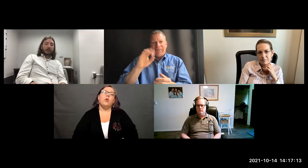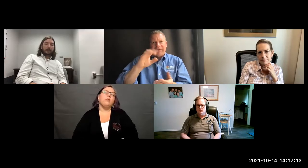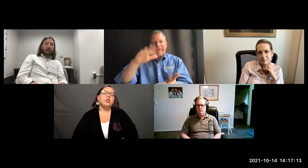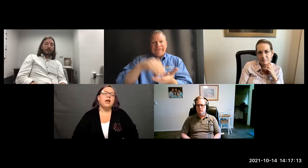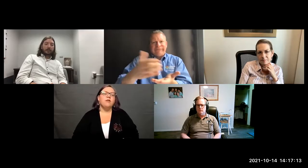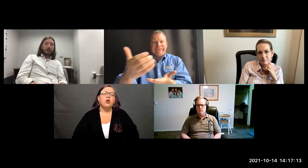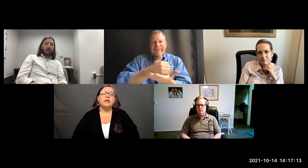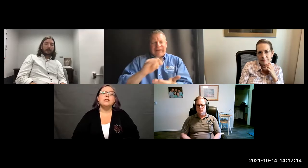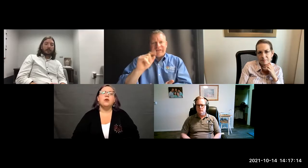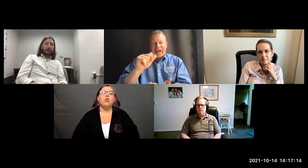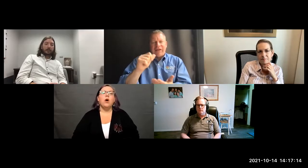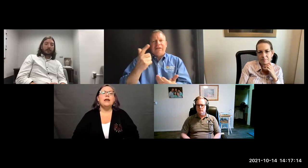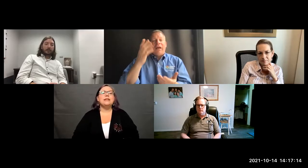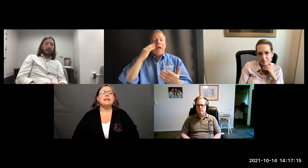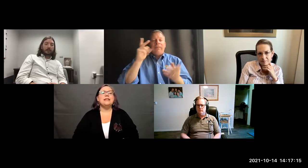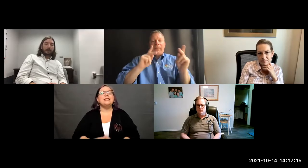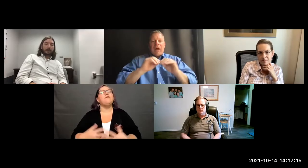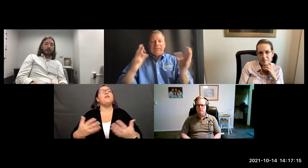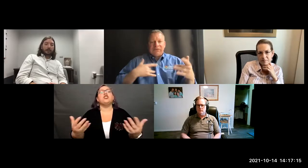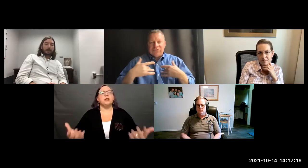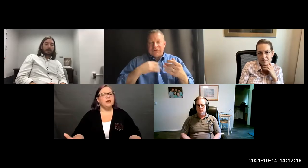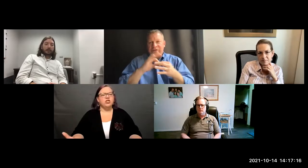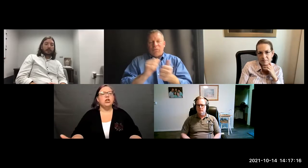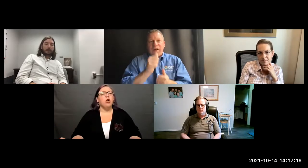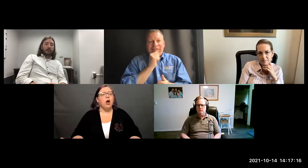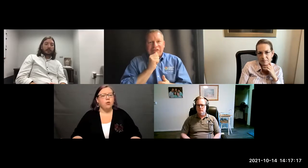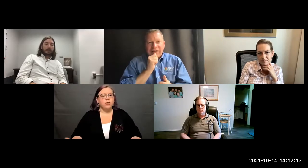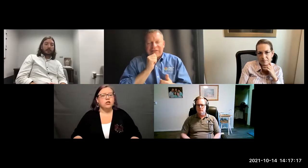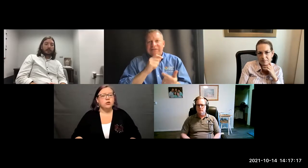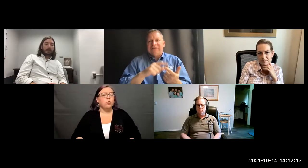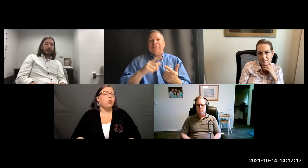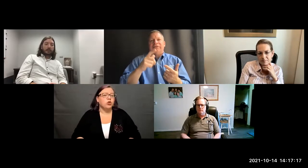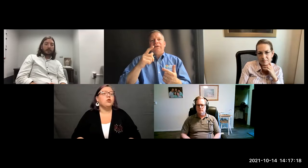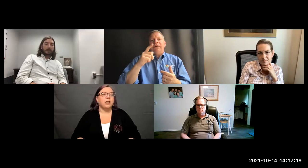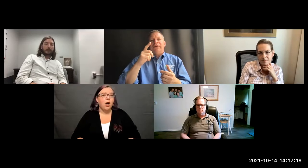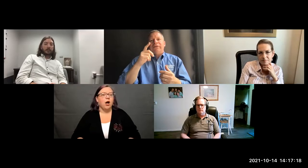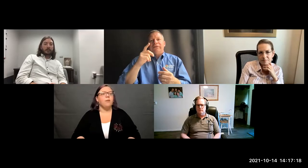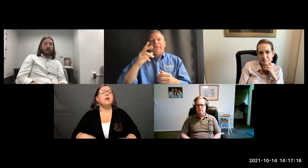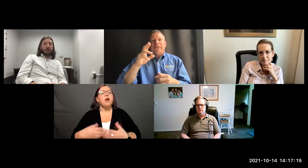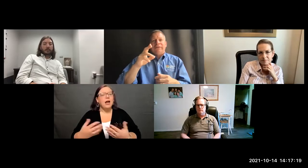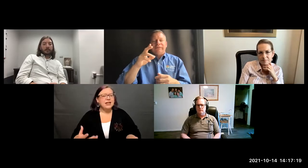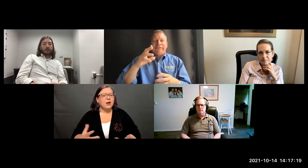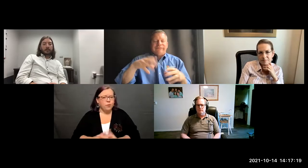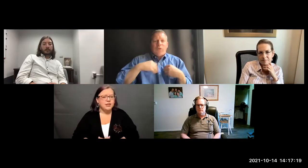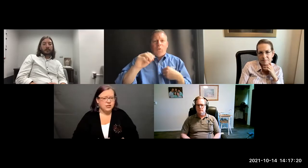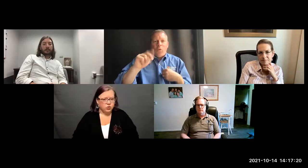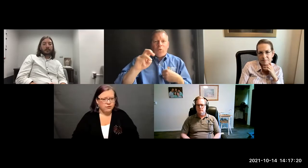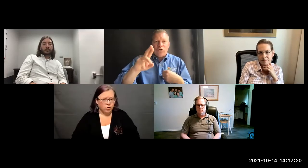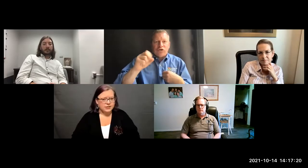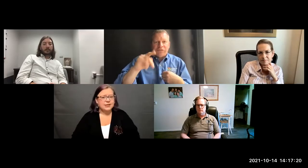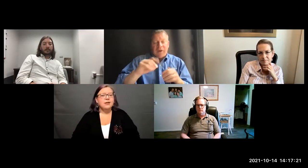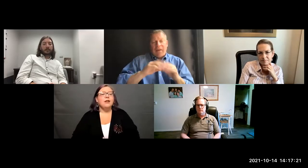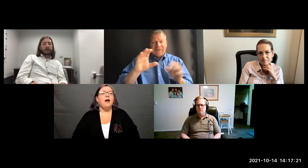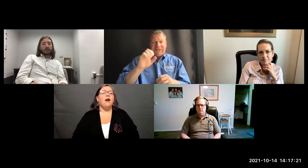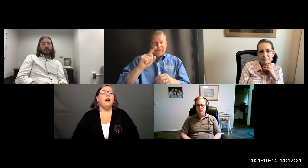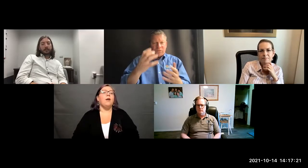so we were just kind of curious, what is the vision if GRI were to become a data repository for